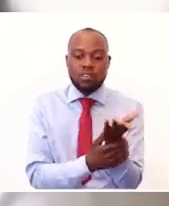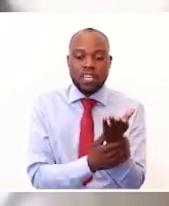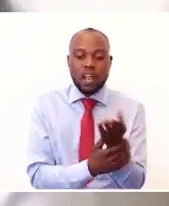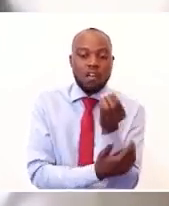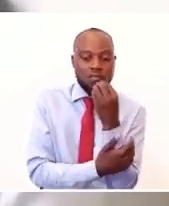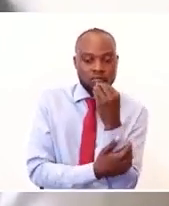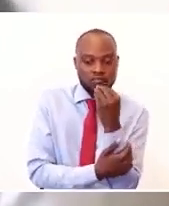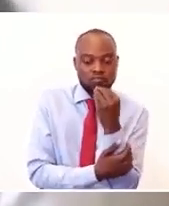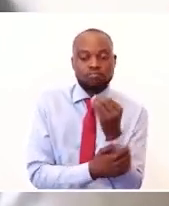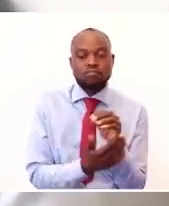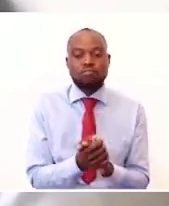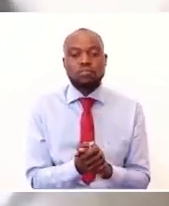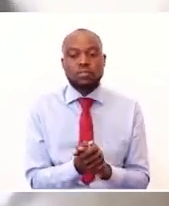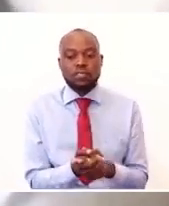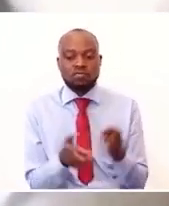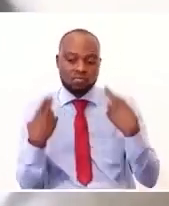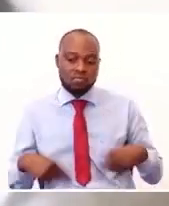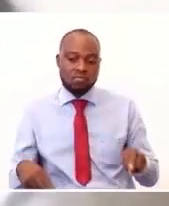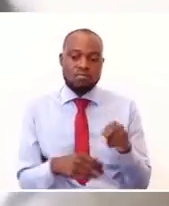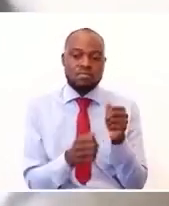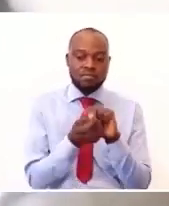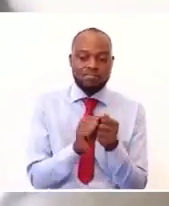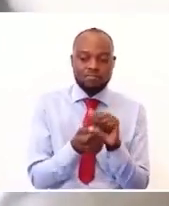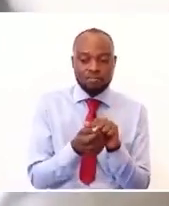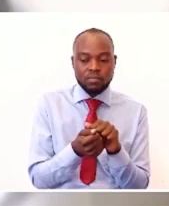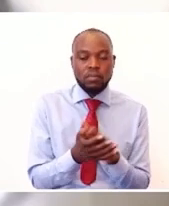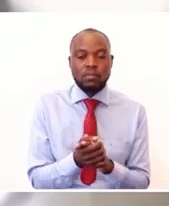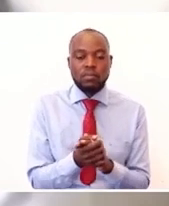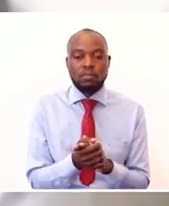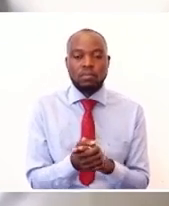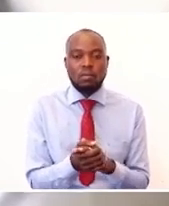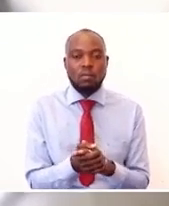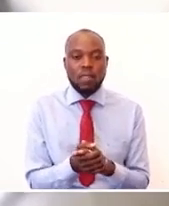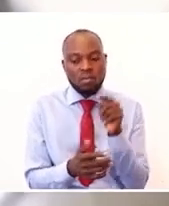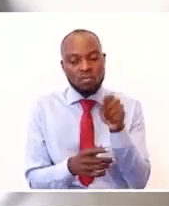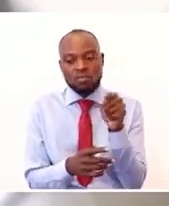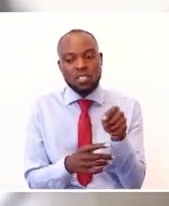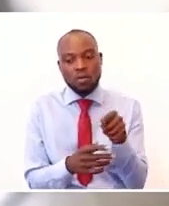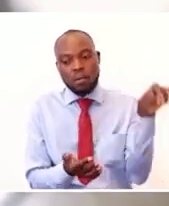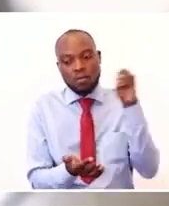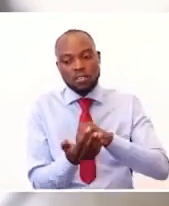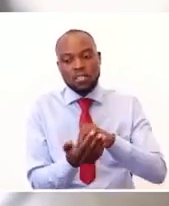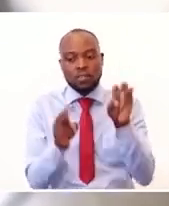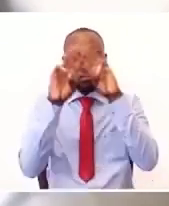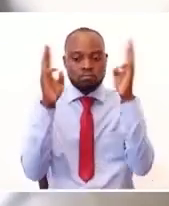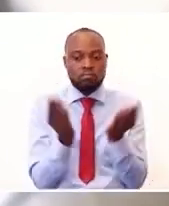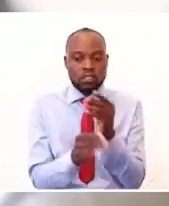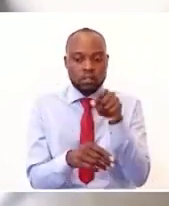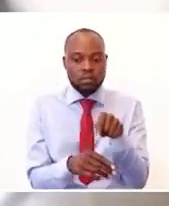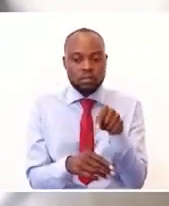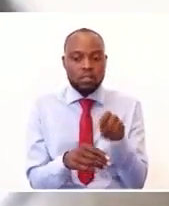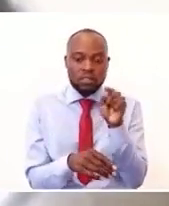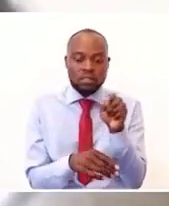crisis, humanitarian crises, wars in other parts of the world, are all impacting the continent. And I think it is